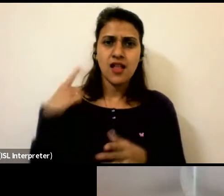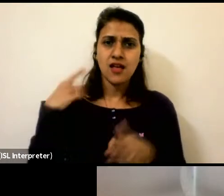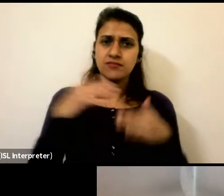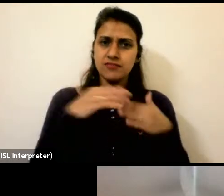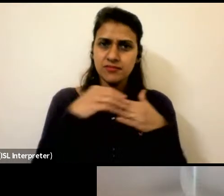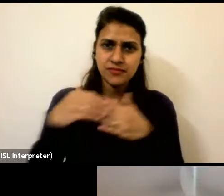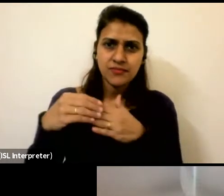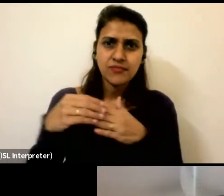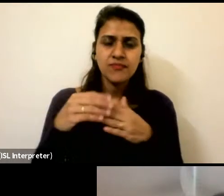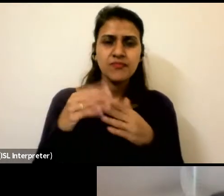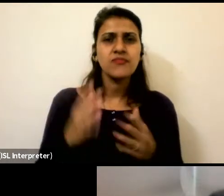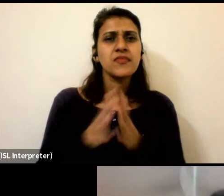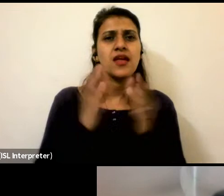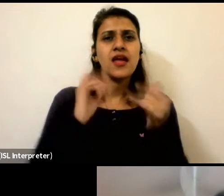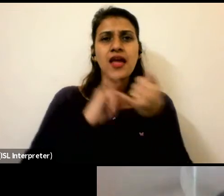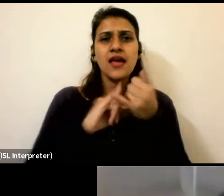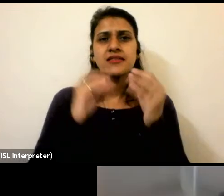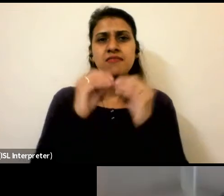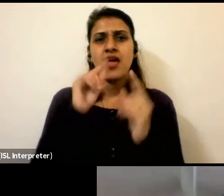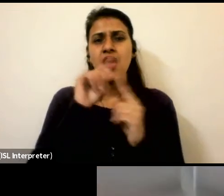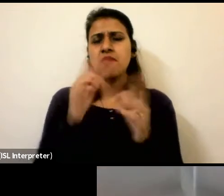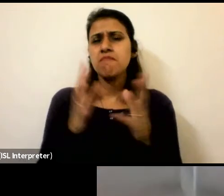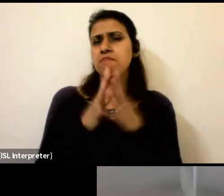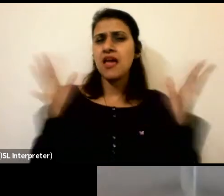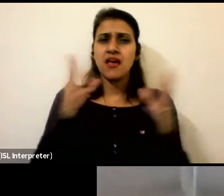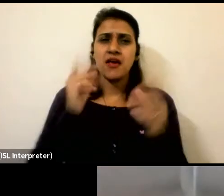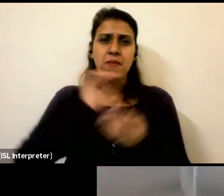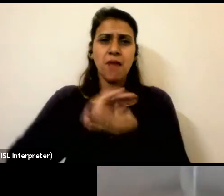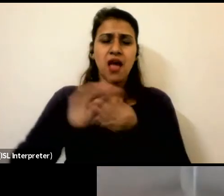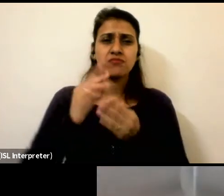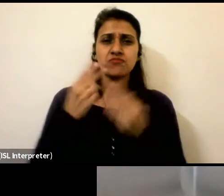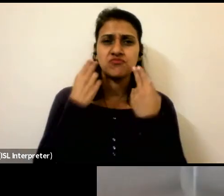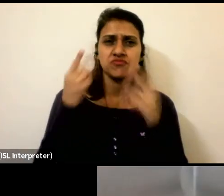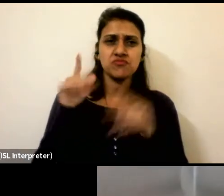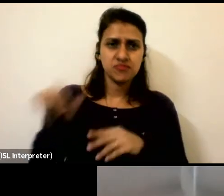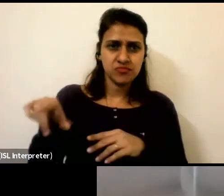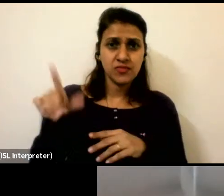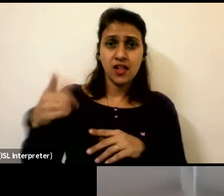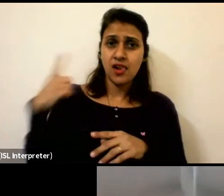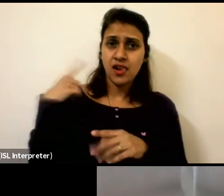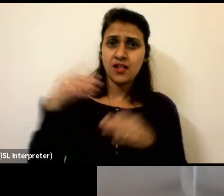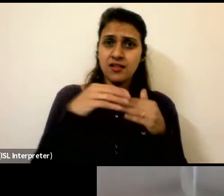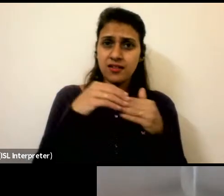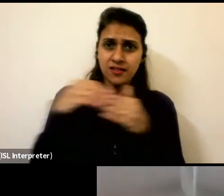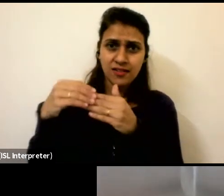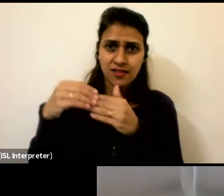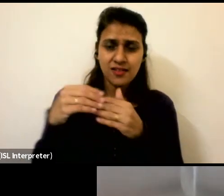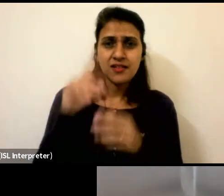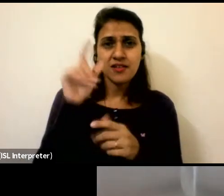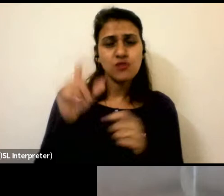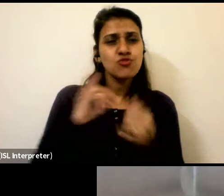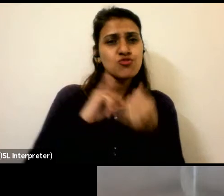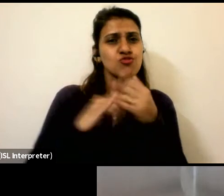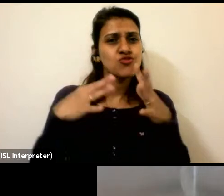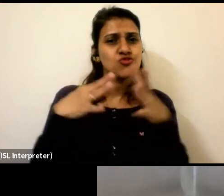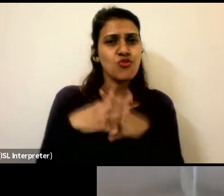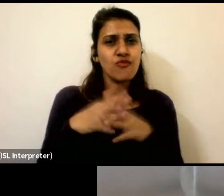SBI, the largest bank in India, and then to lead one of the most iconic software